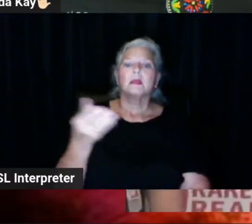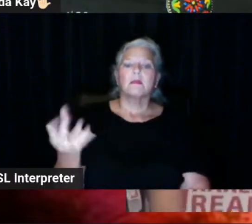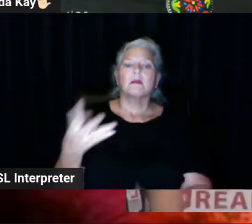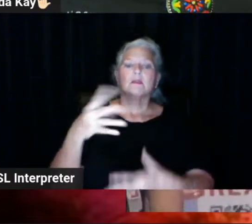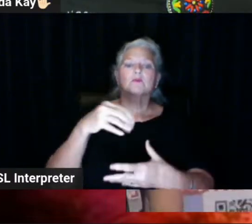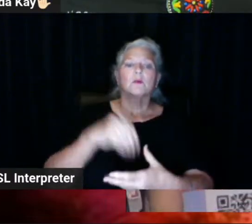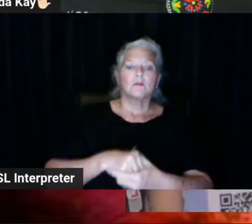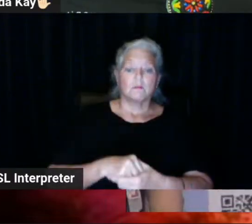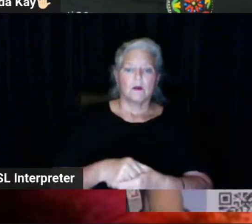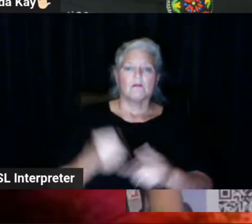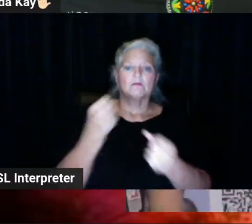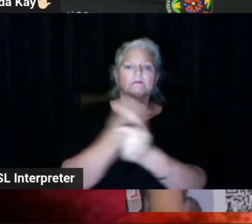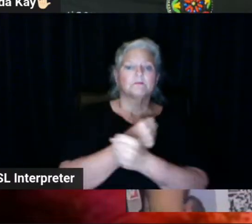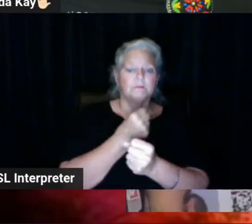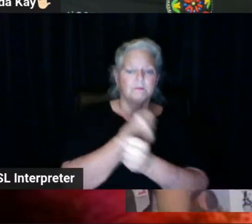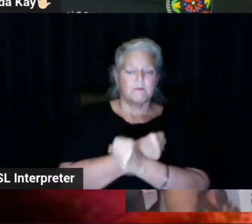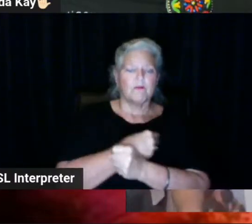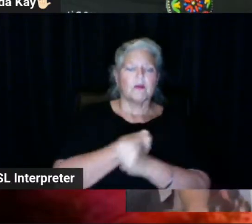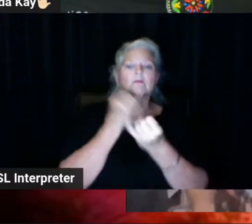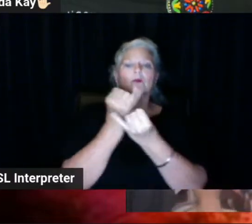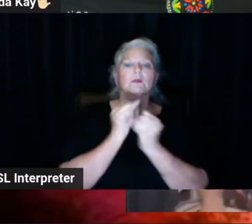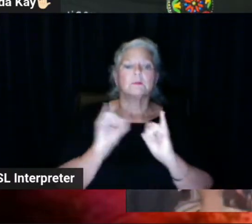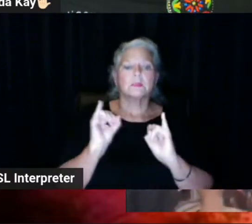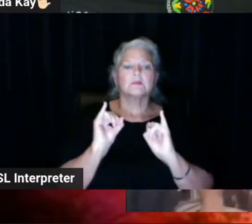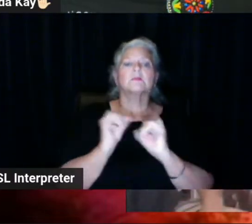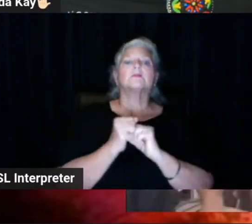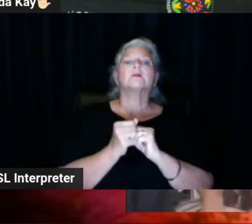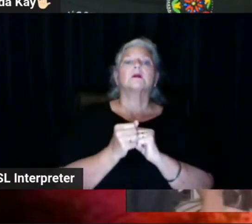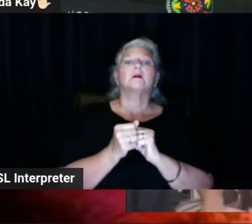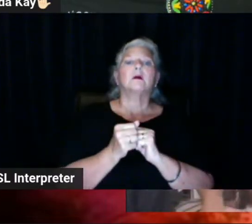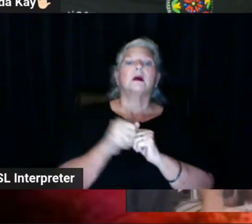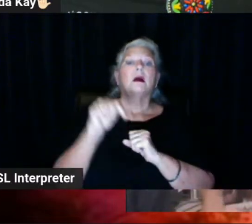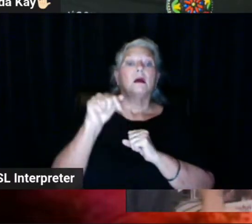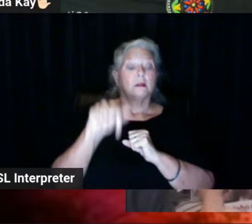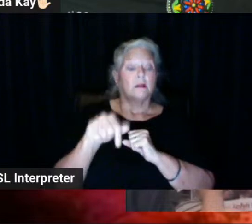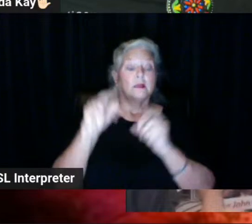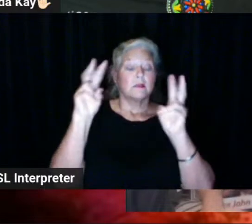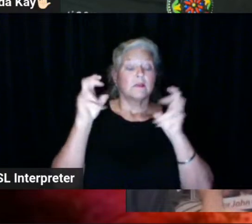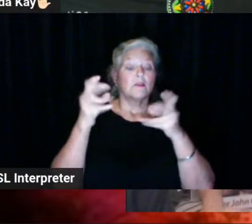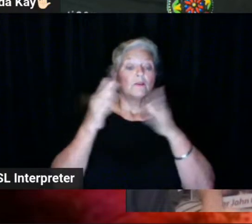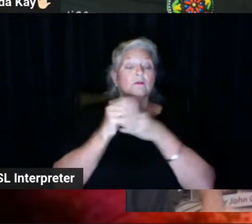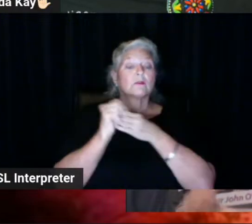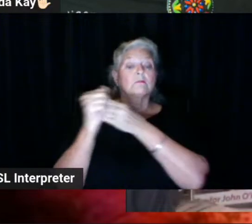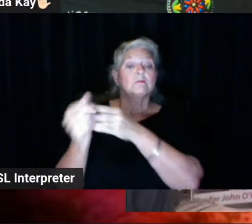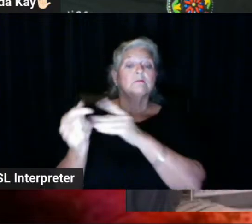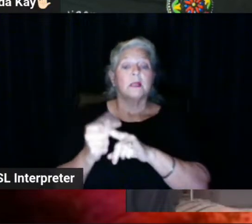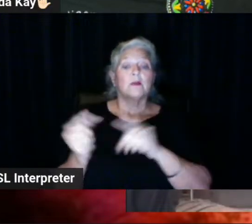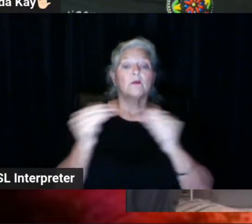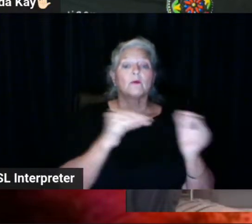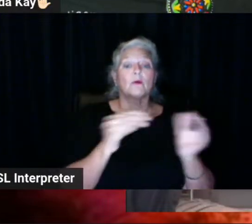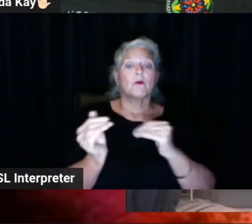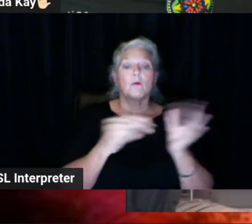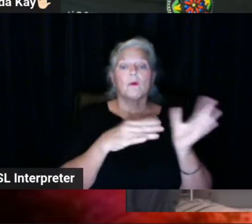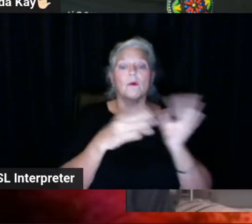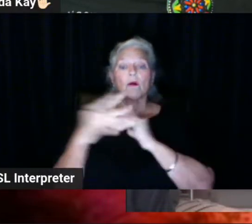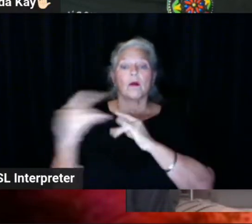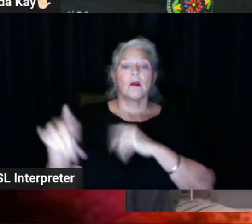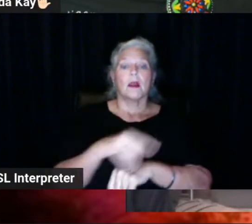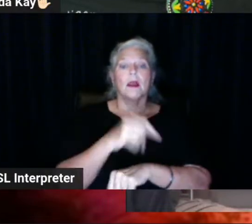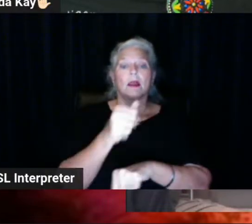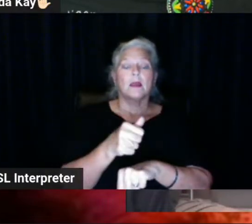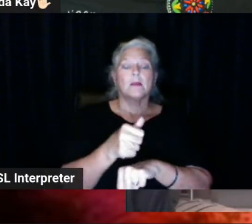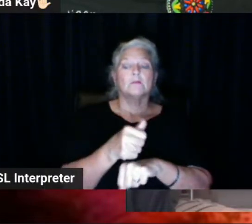independence. Not only did these issues lead to a war, but they also shaped the very foundation of the United States of